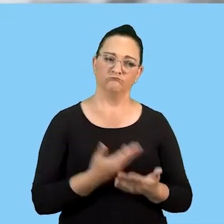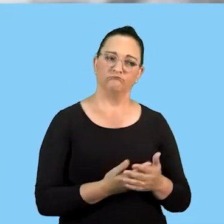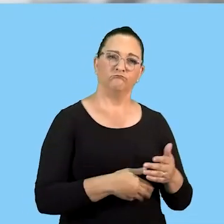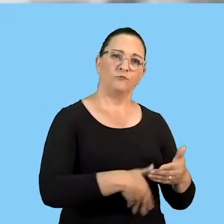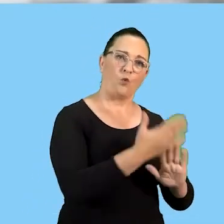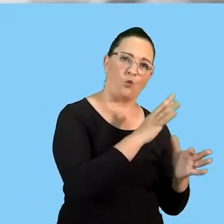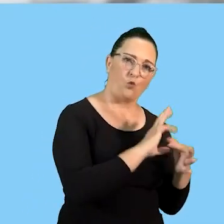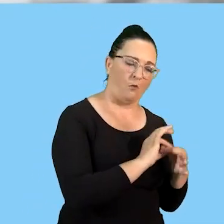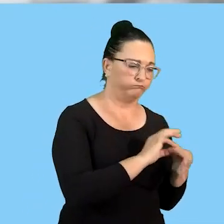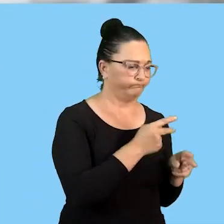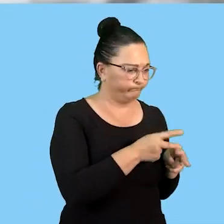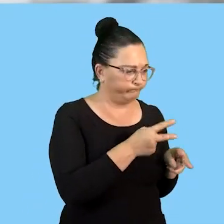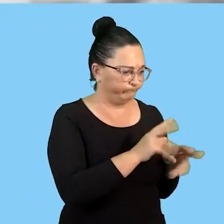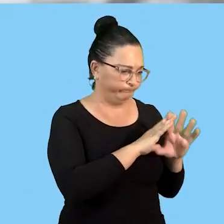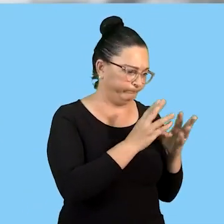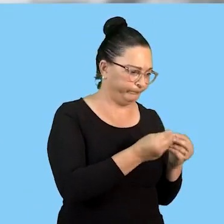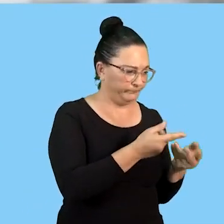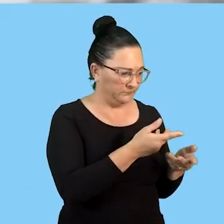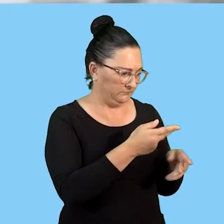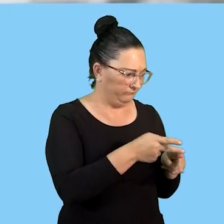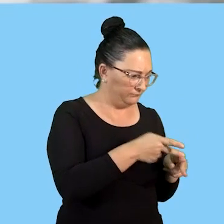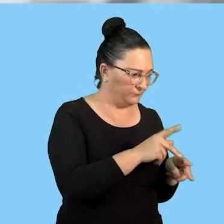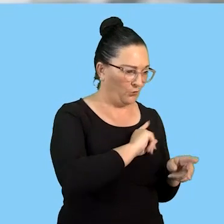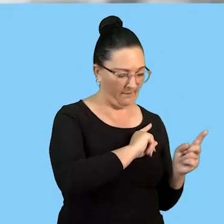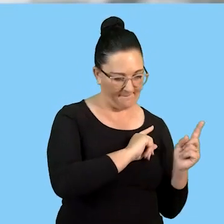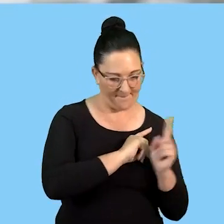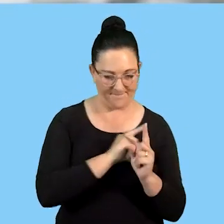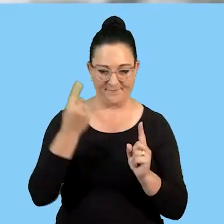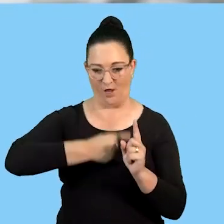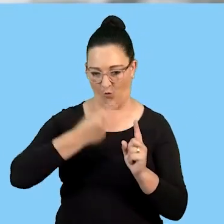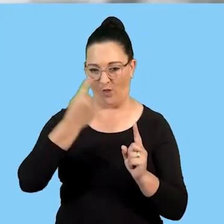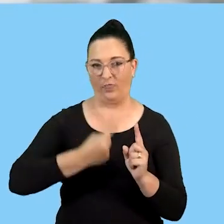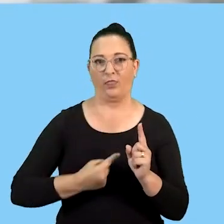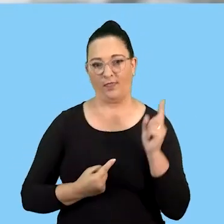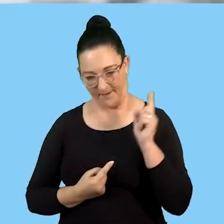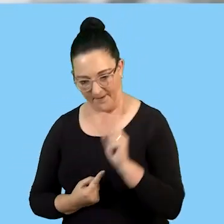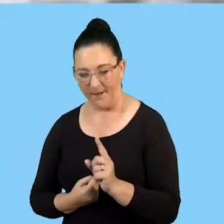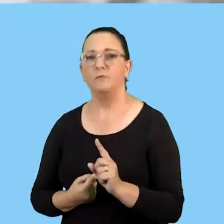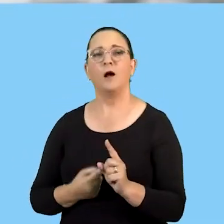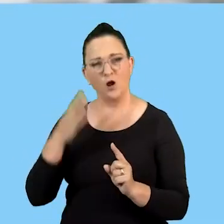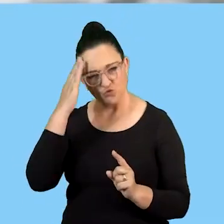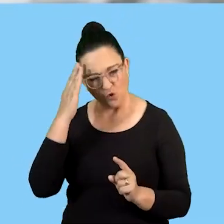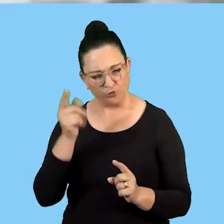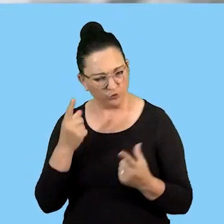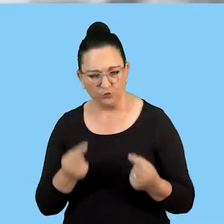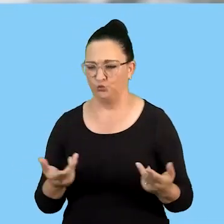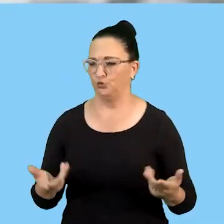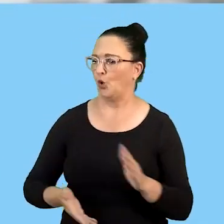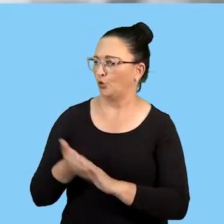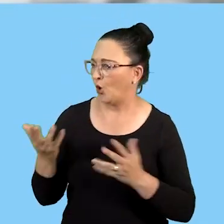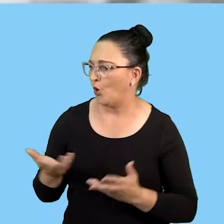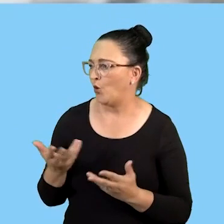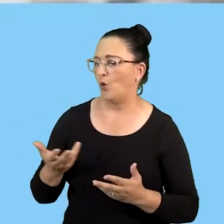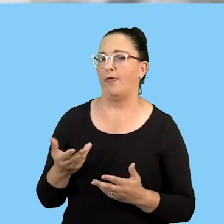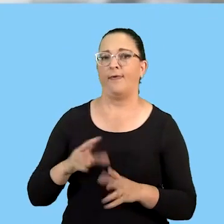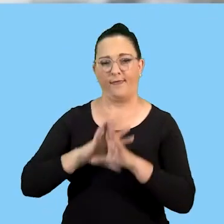and prepare effectively, so that when I start working in day one, I know exactly what to do, where to go where